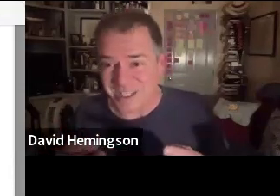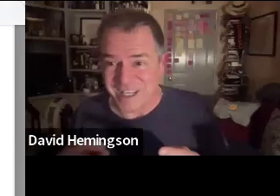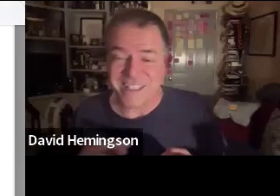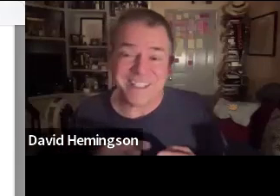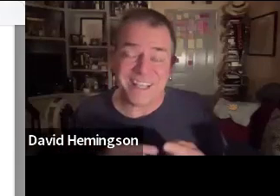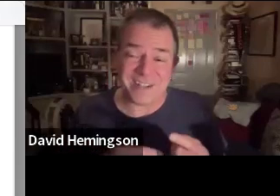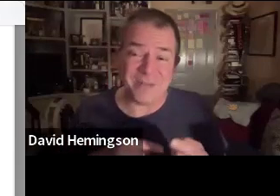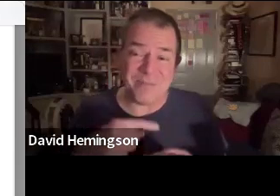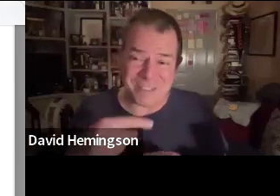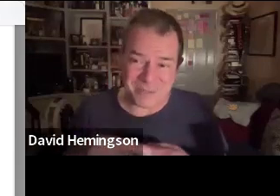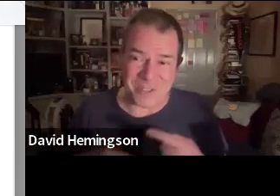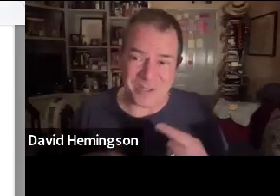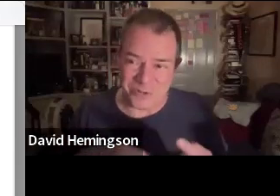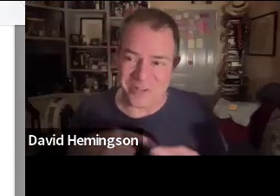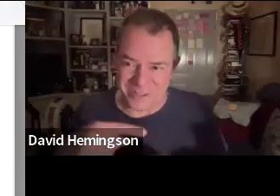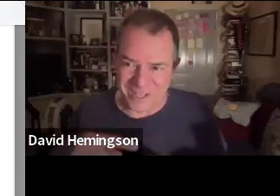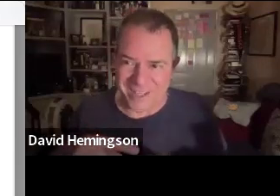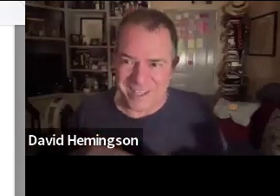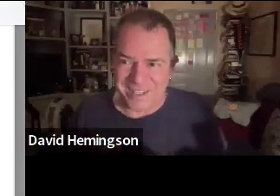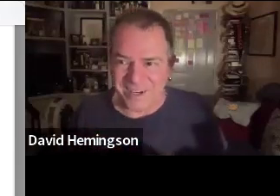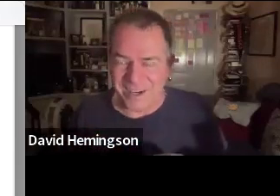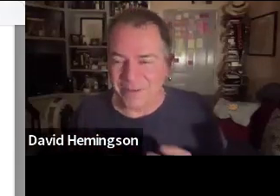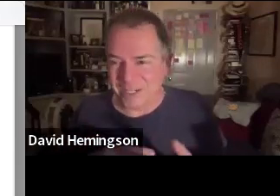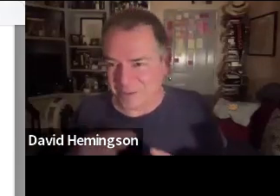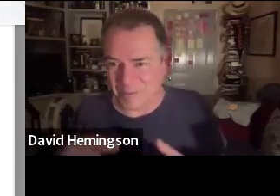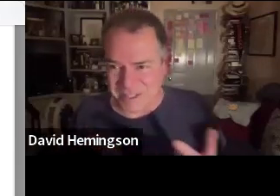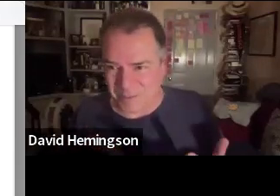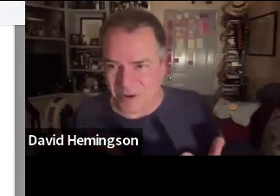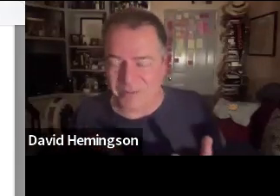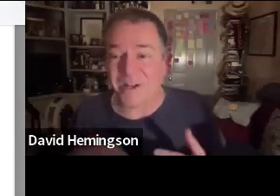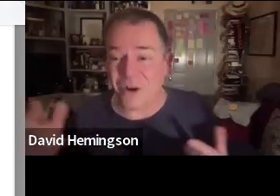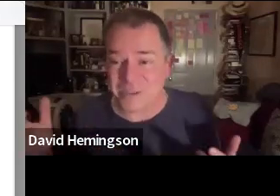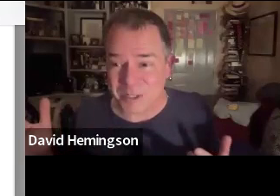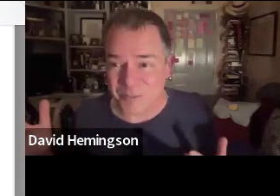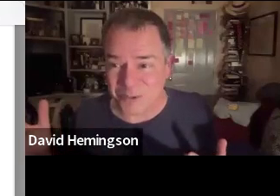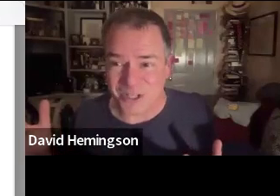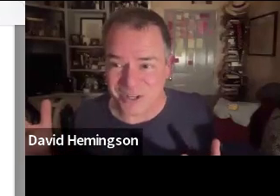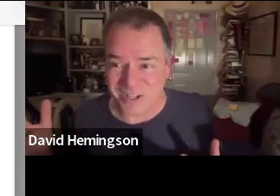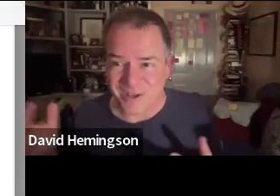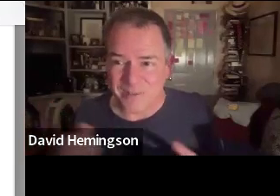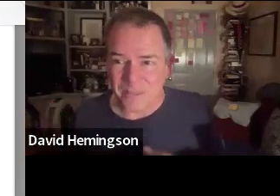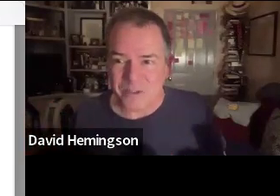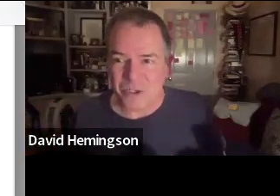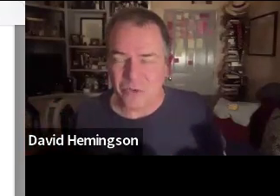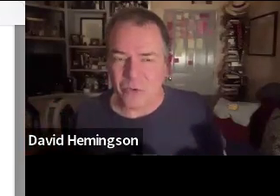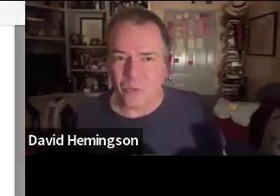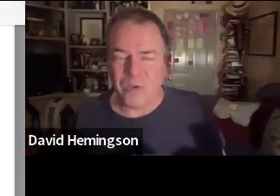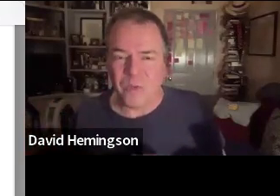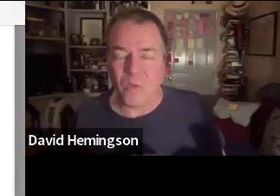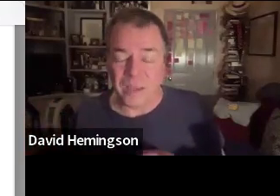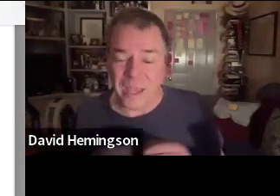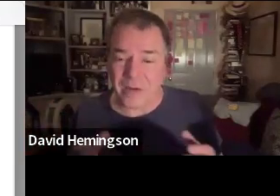along with it, and the kid actually messes with him during the lie, and effectively pisses him off, and then calls him on his bullshit, right? So